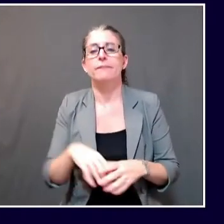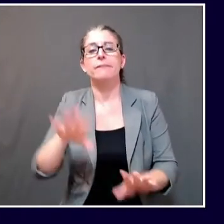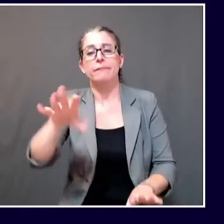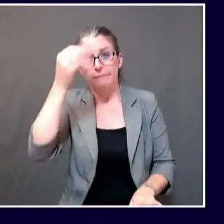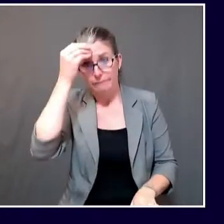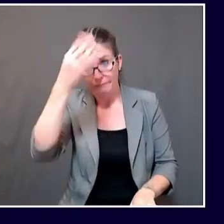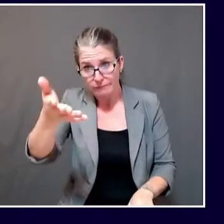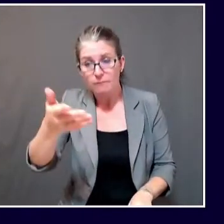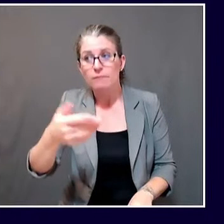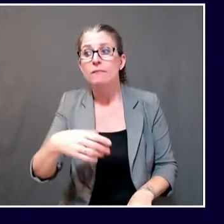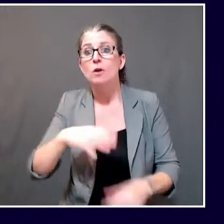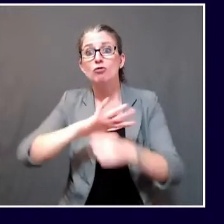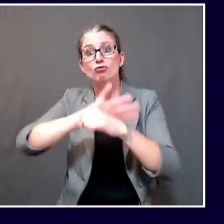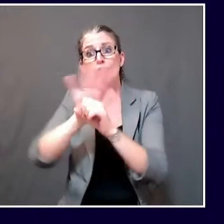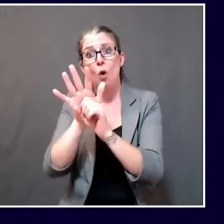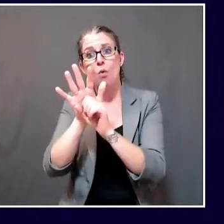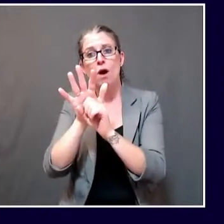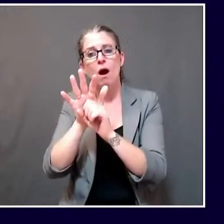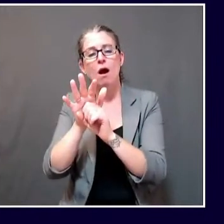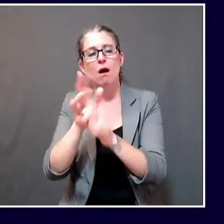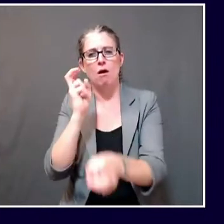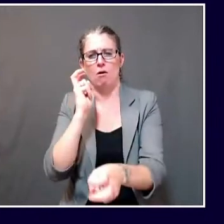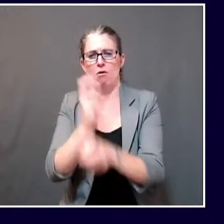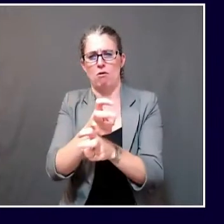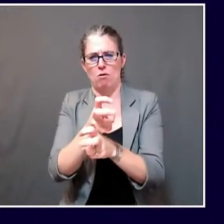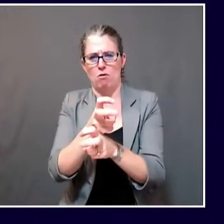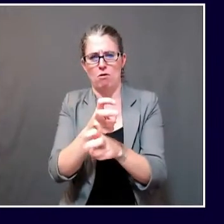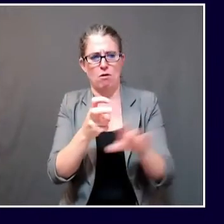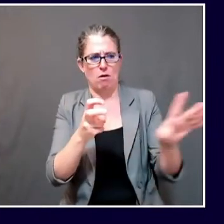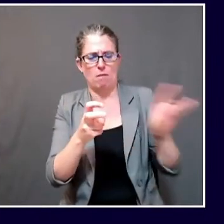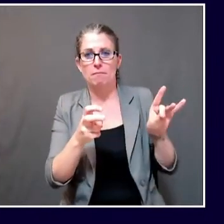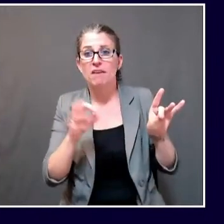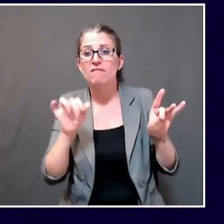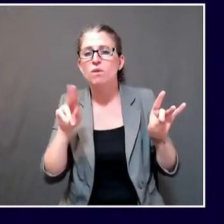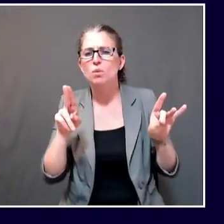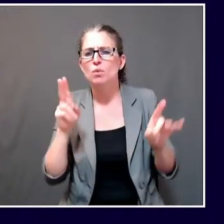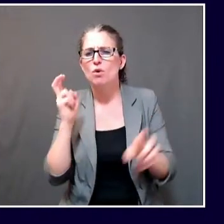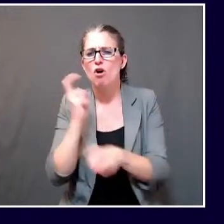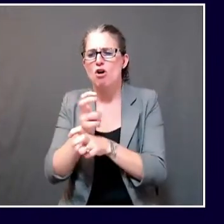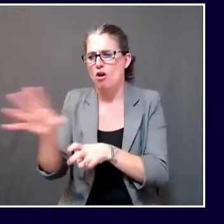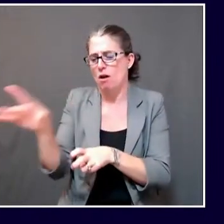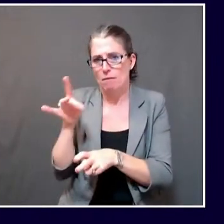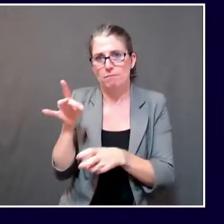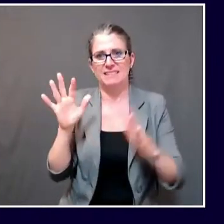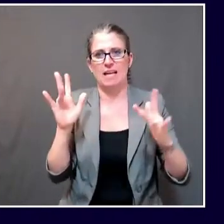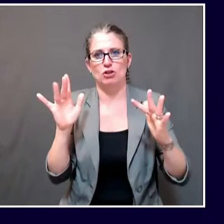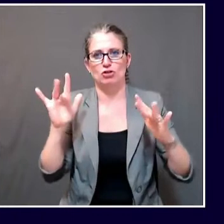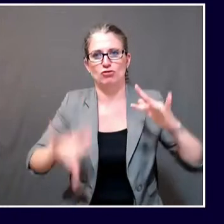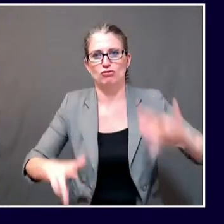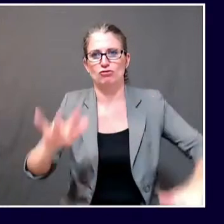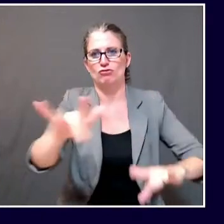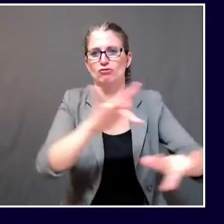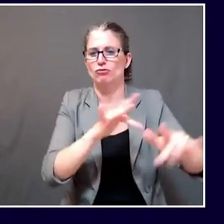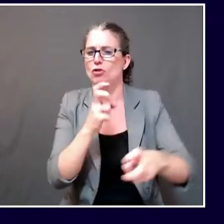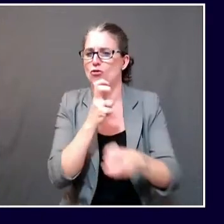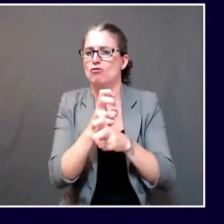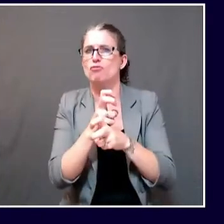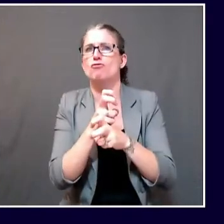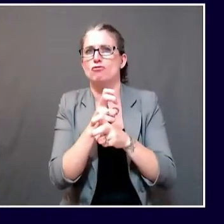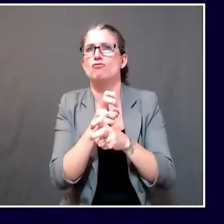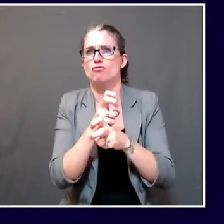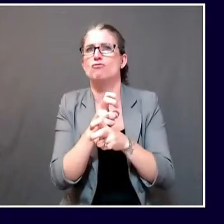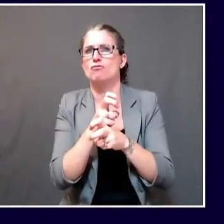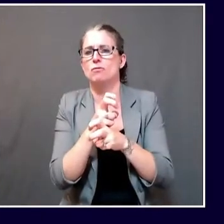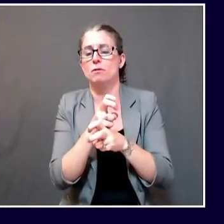ever been ruled out. It can happen, but it seems to not contribute to the generation or development of outbreaks.